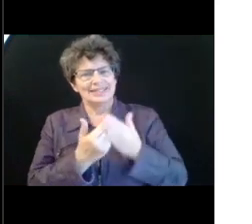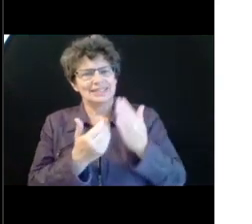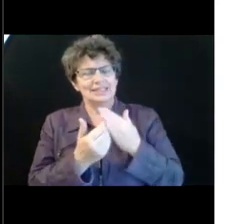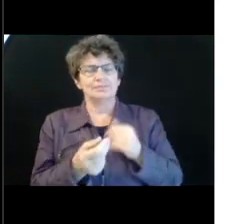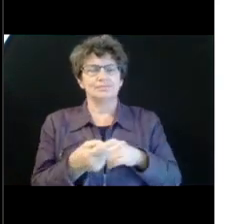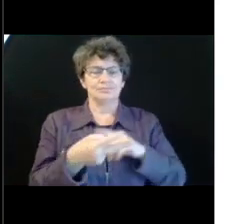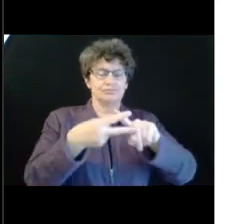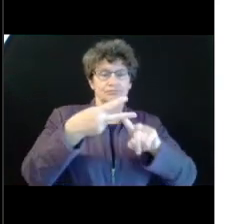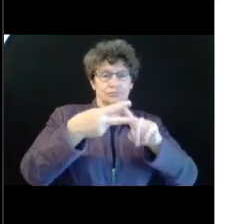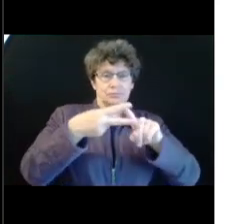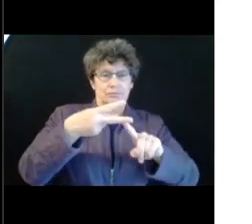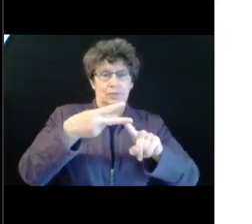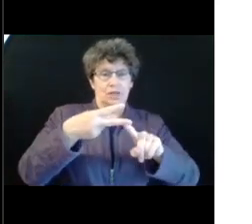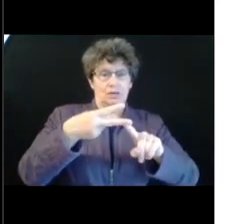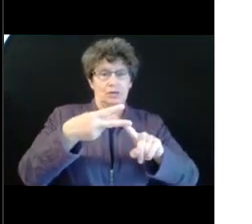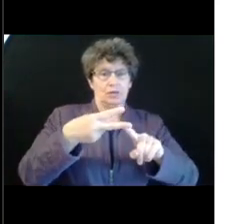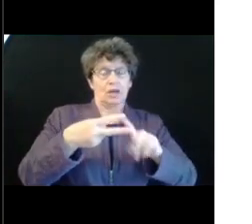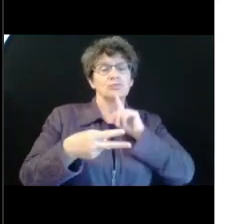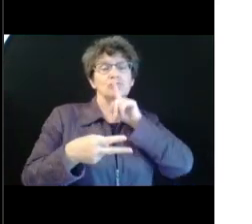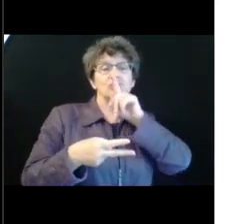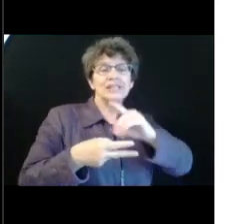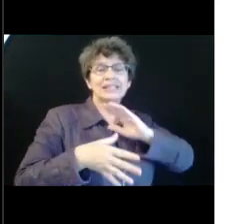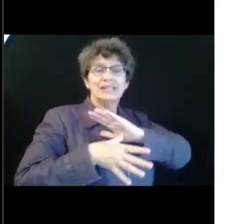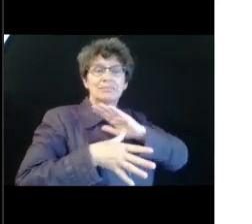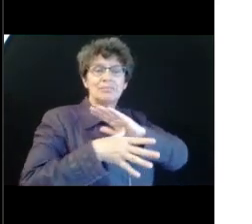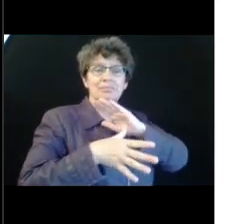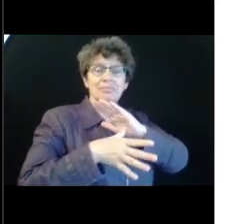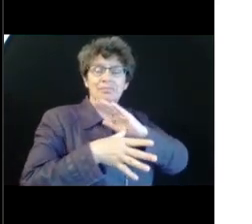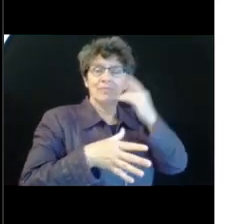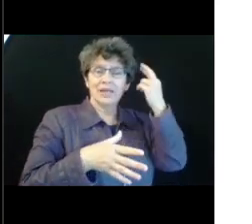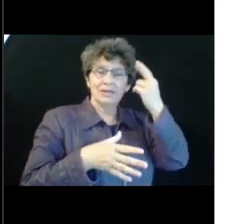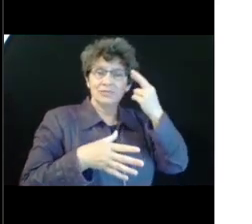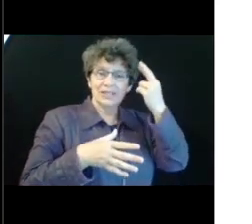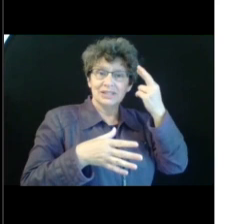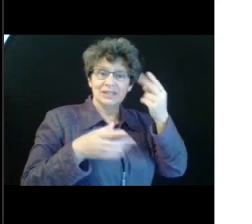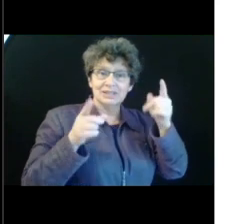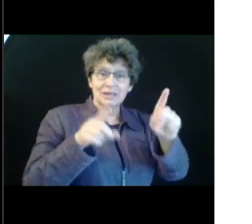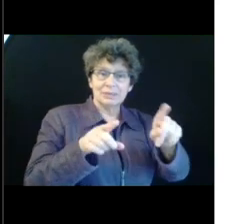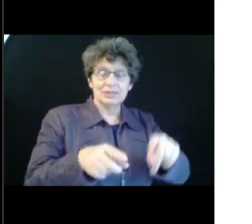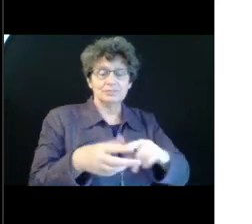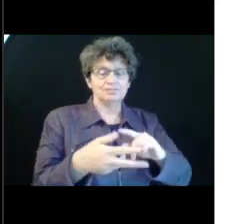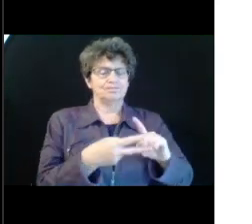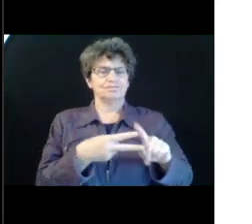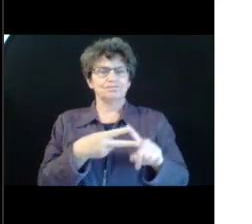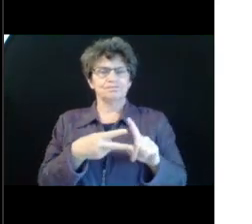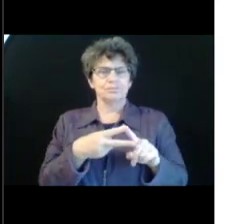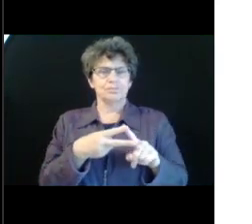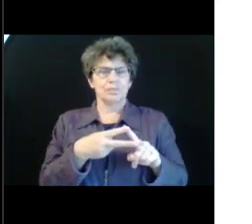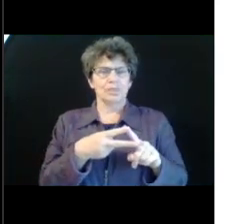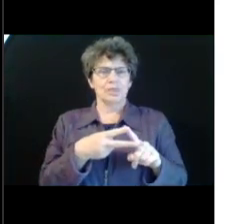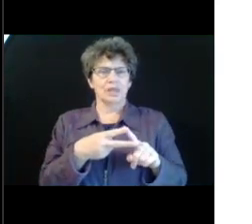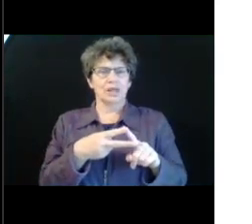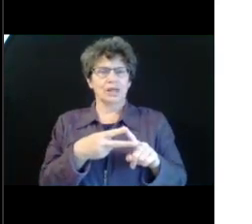main factors that drive transmission rate. One of the factors is the risk of infection, and